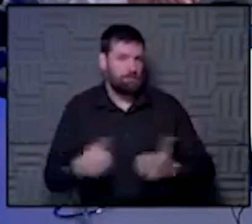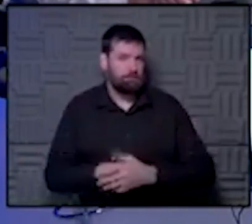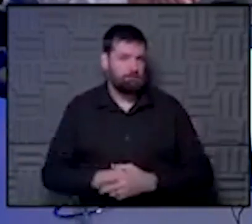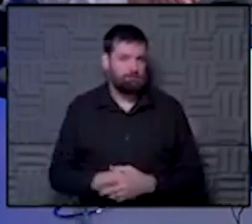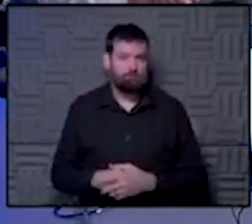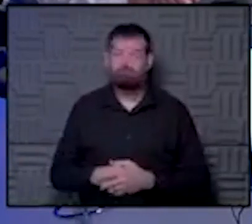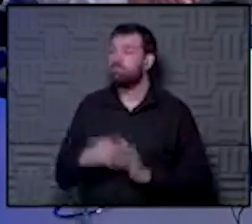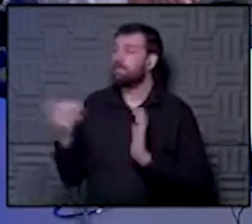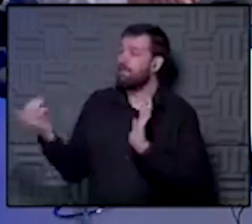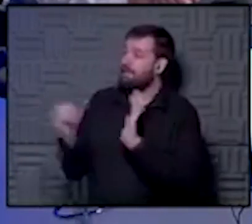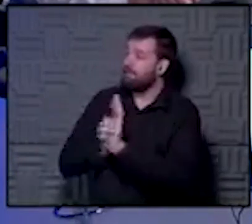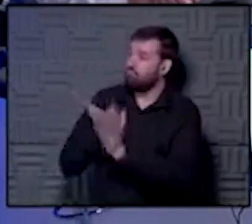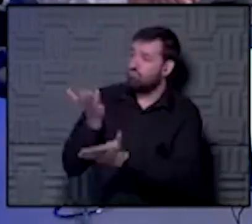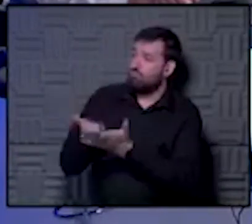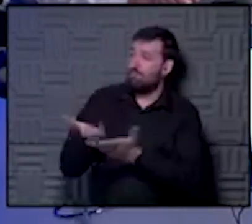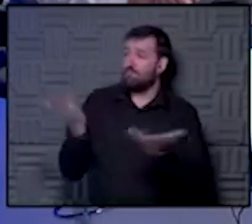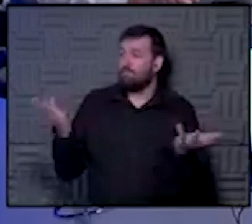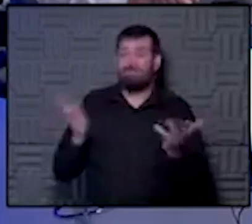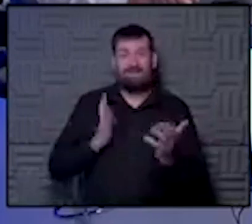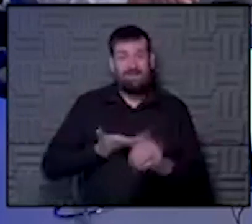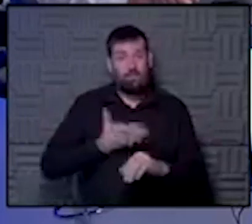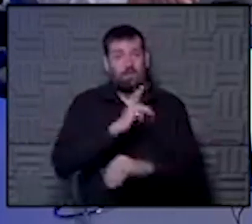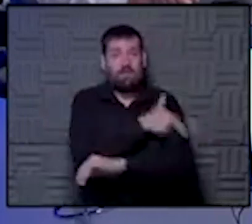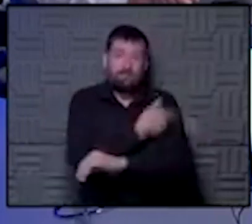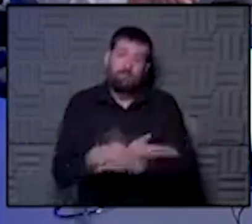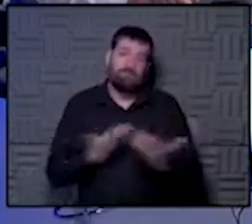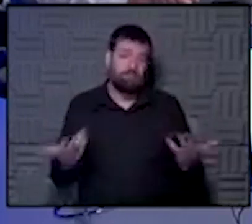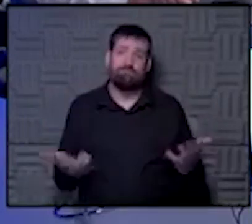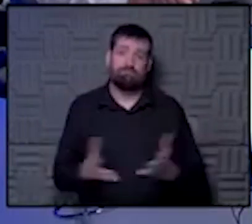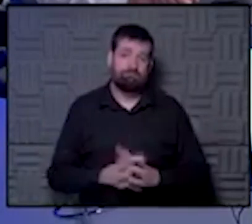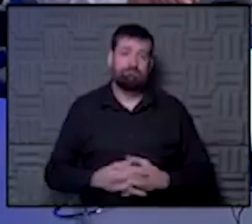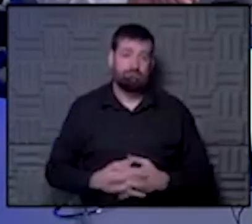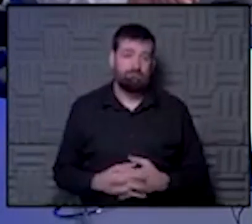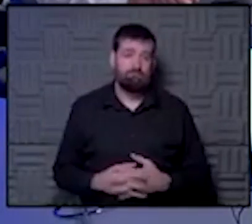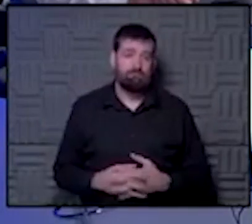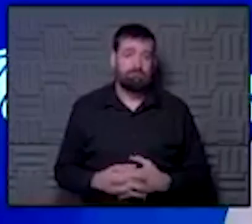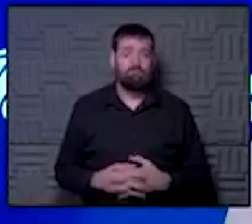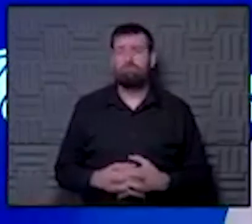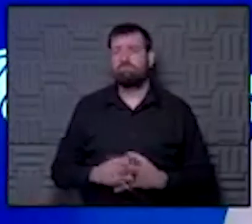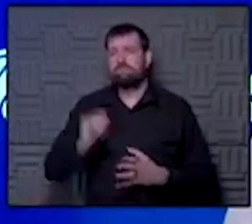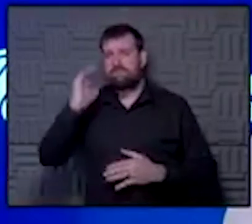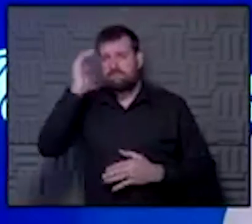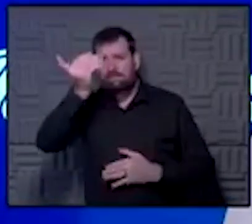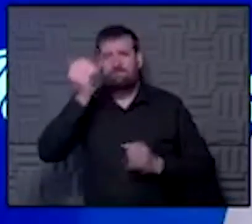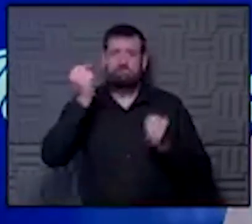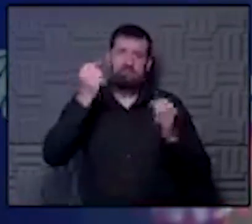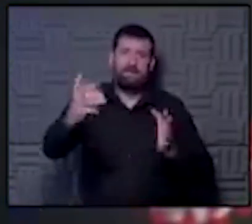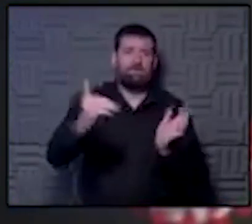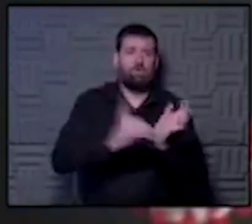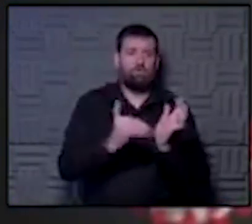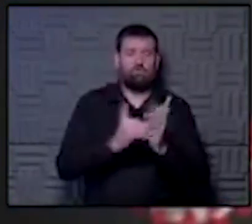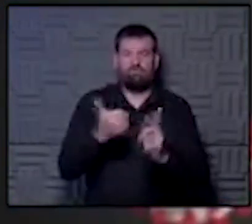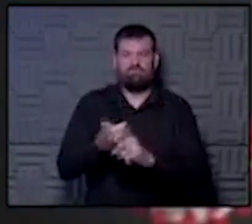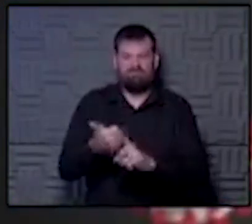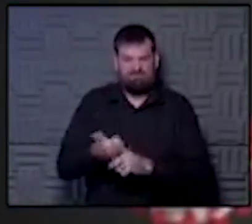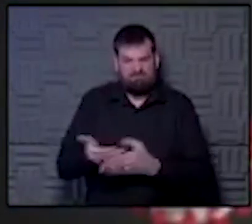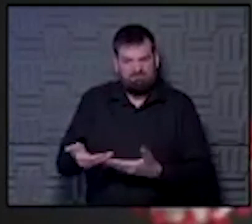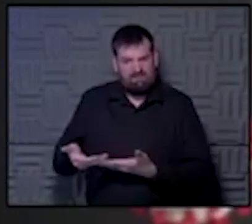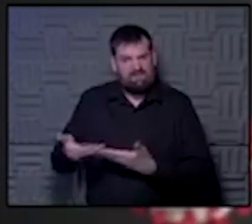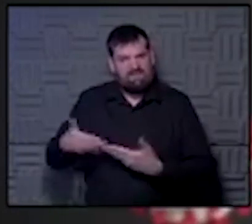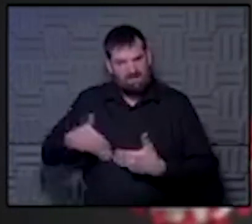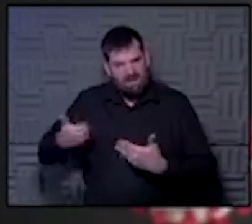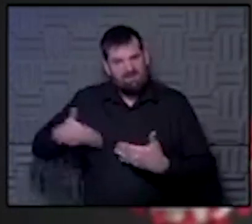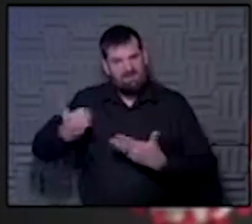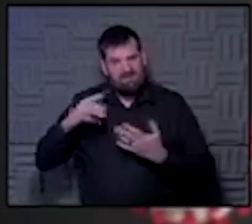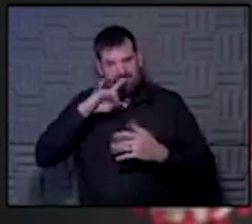And again, the proof, to me, is right there in our hospital, in our hospital. So, okay. It seems like a lot of doctors are not testing younger